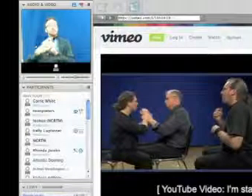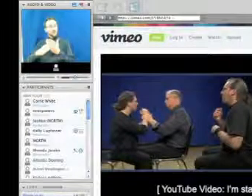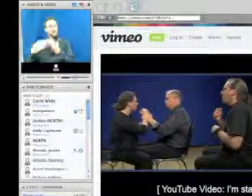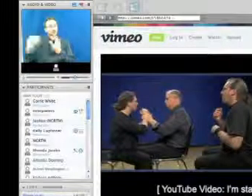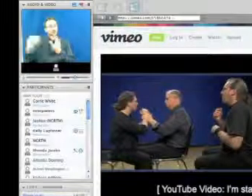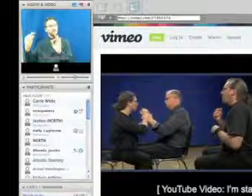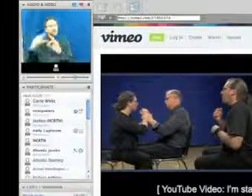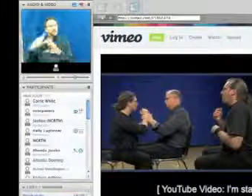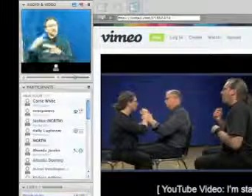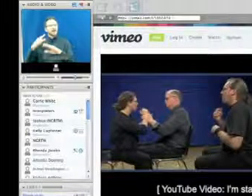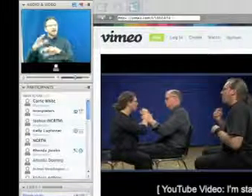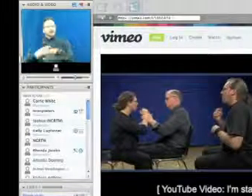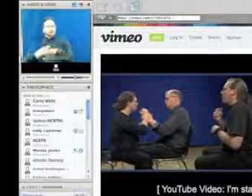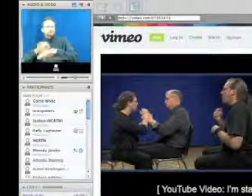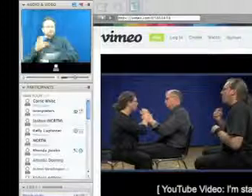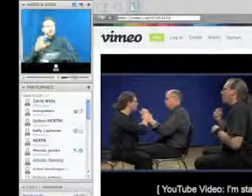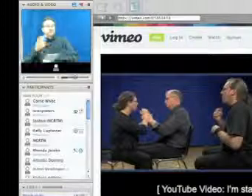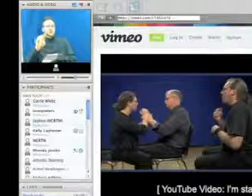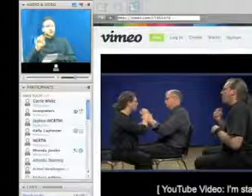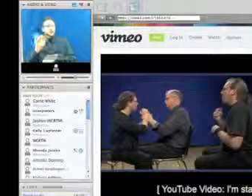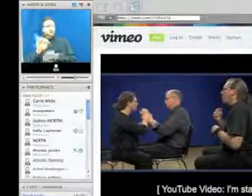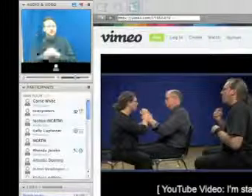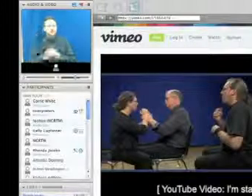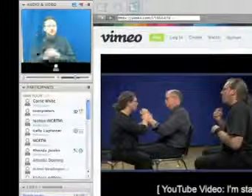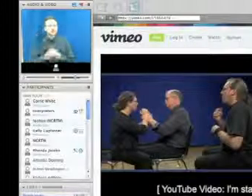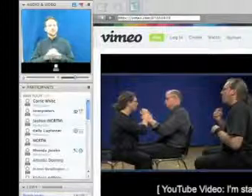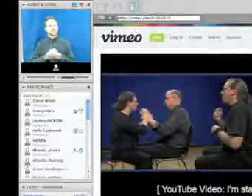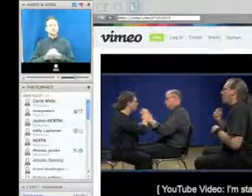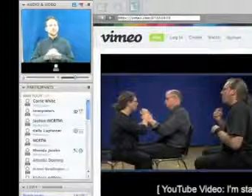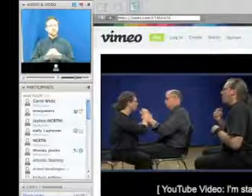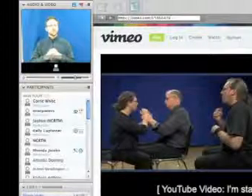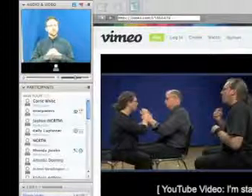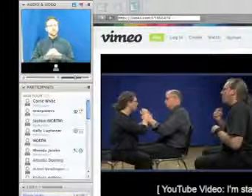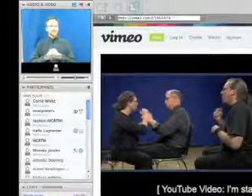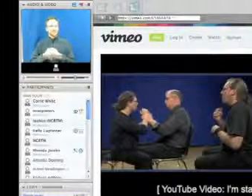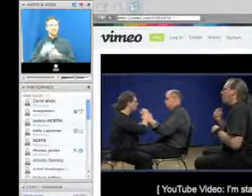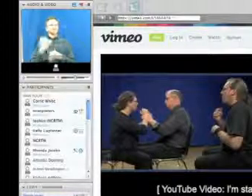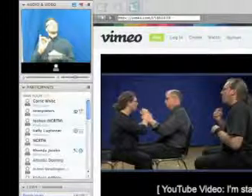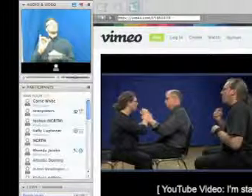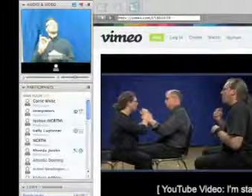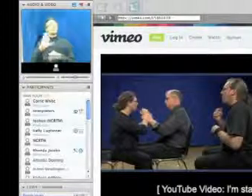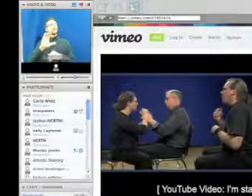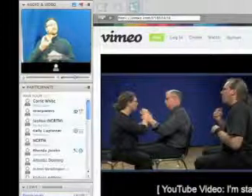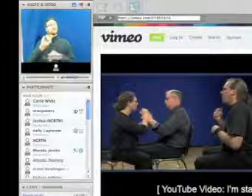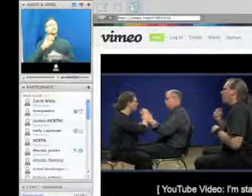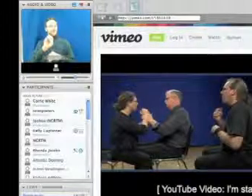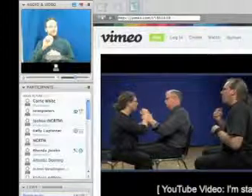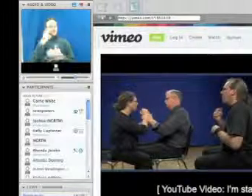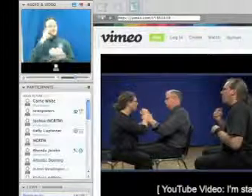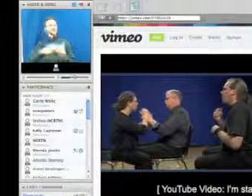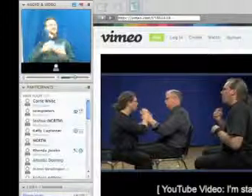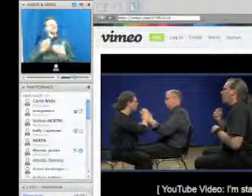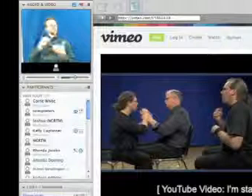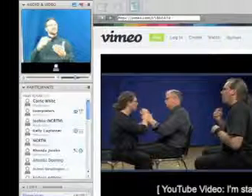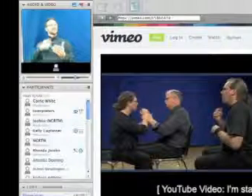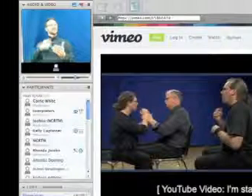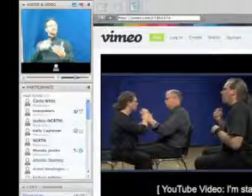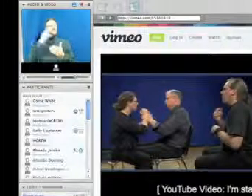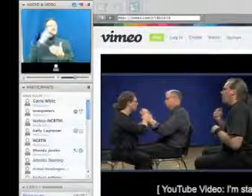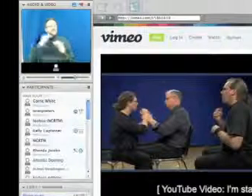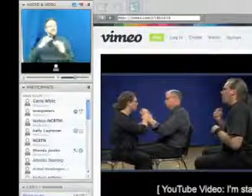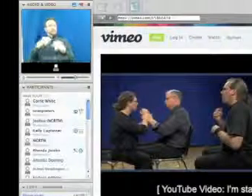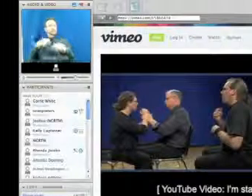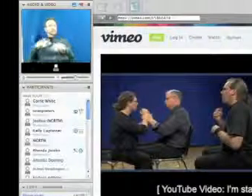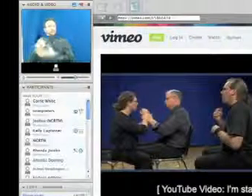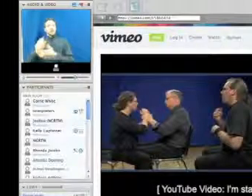Yeah, Catherine, I think I was experiencing the same thing while the video was on. She was not able to type. I found I was not